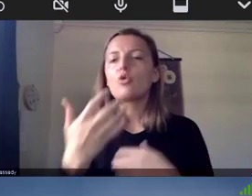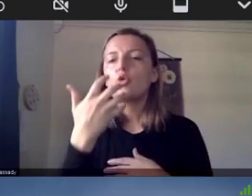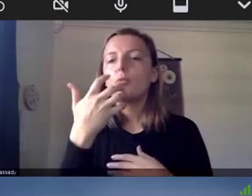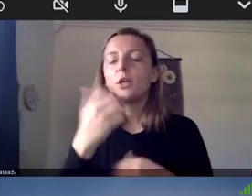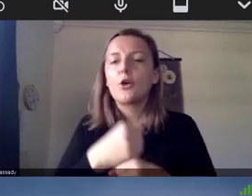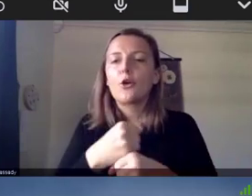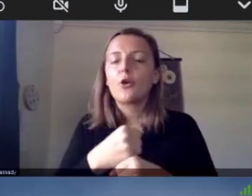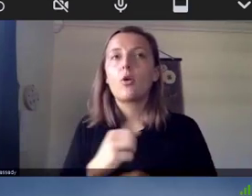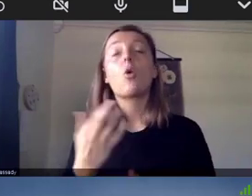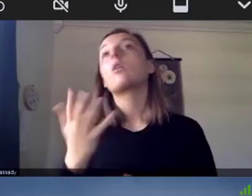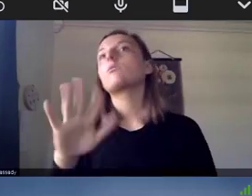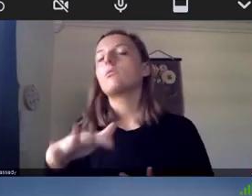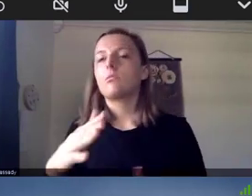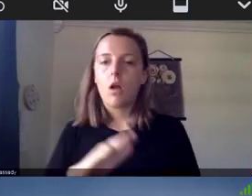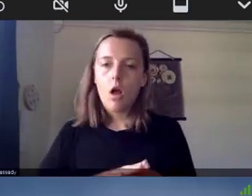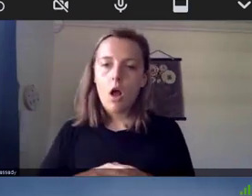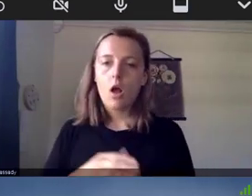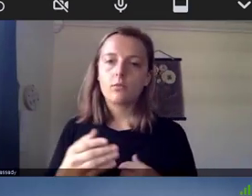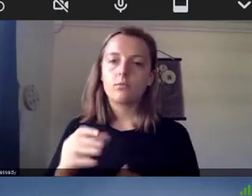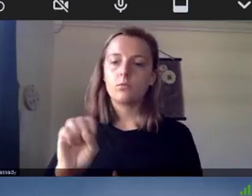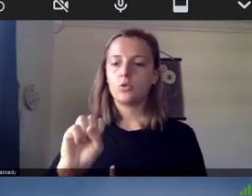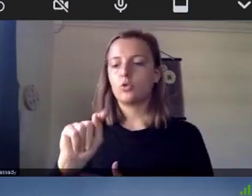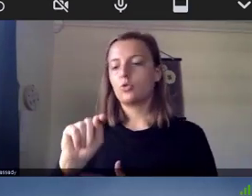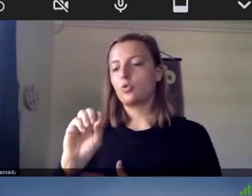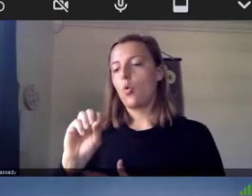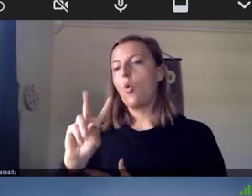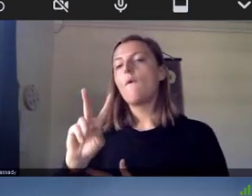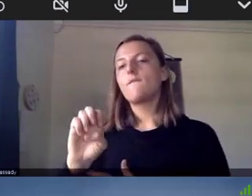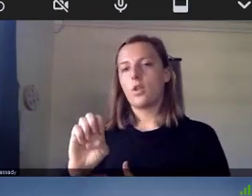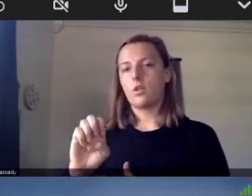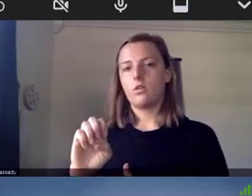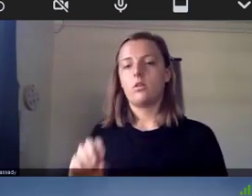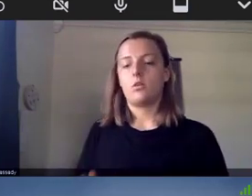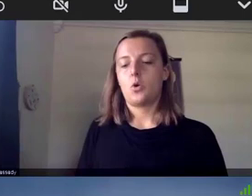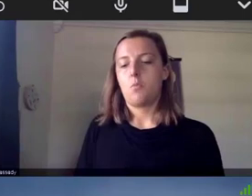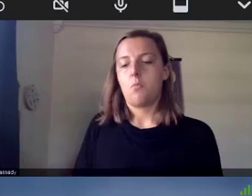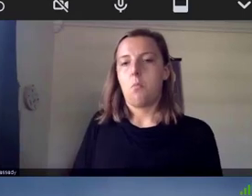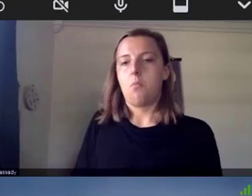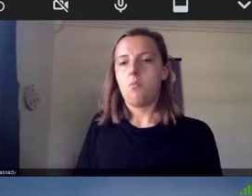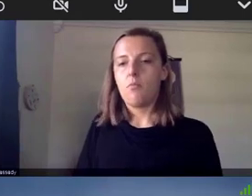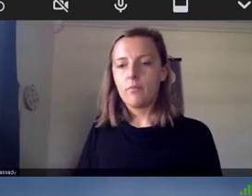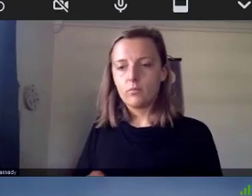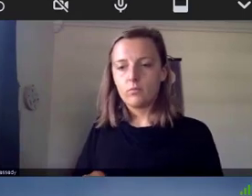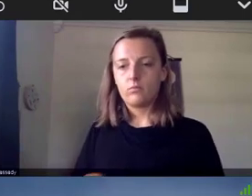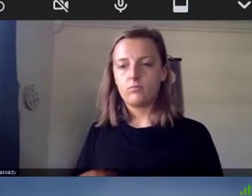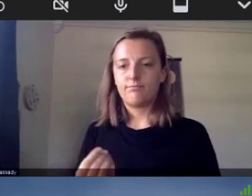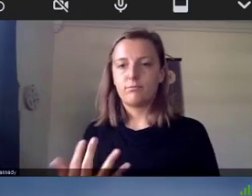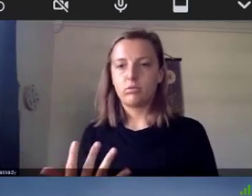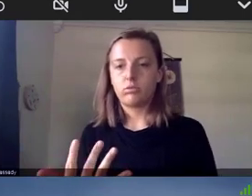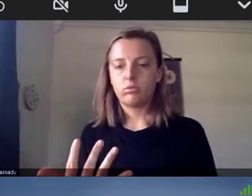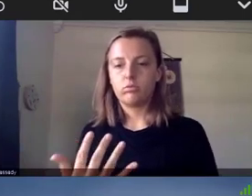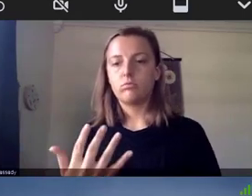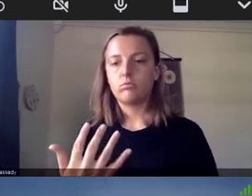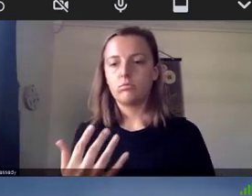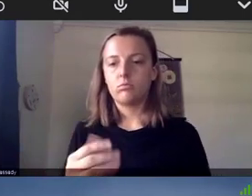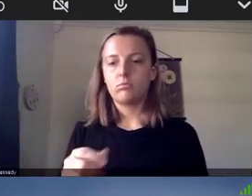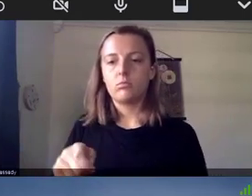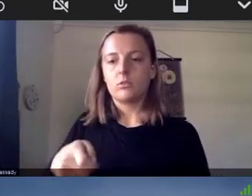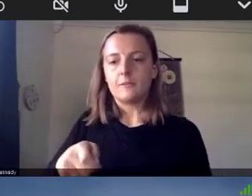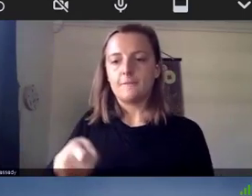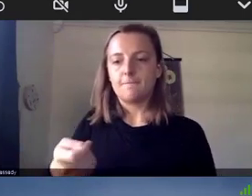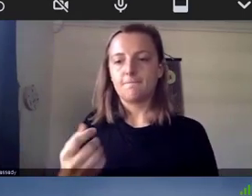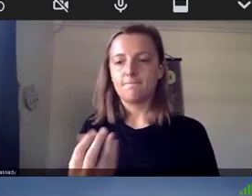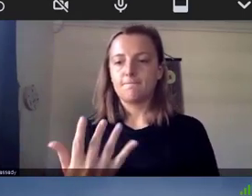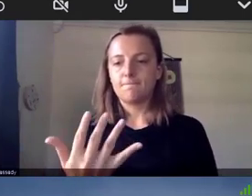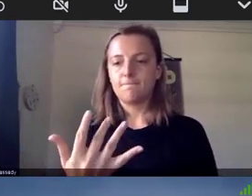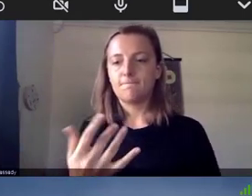example, right? So, you know, you turn your stove on and it's passing current through that element, but it doesn't heat up instantaneously.